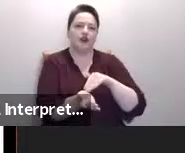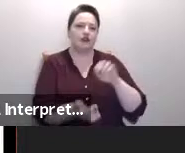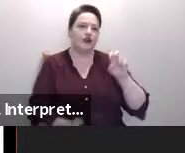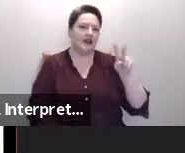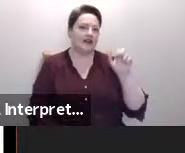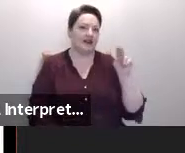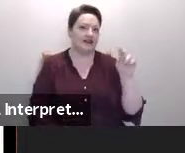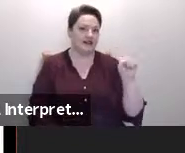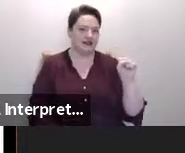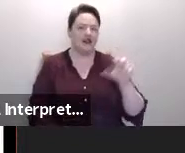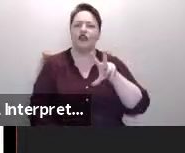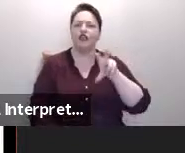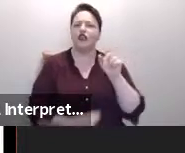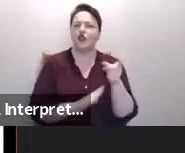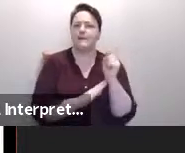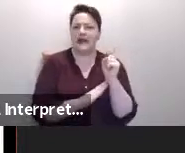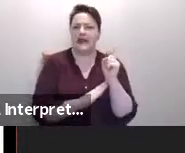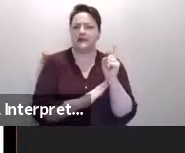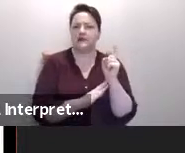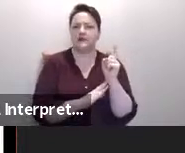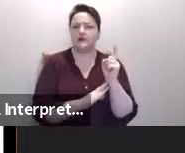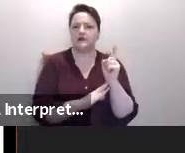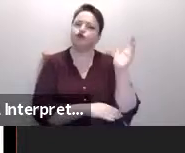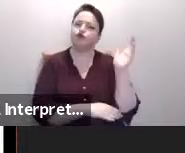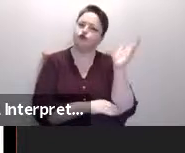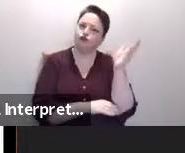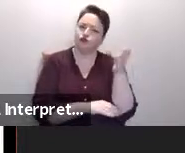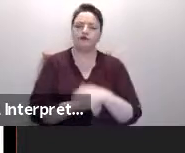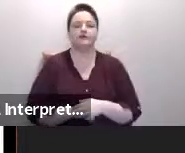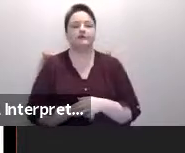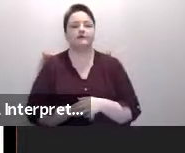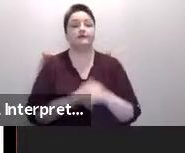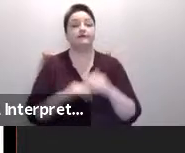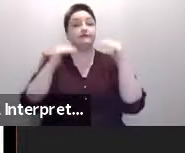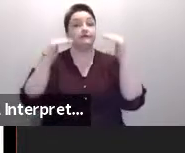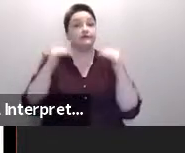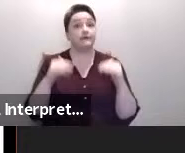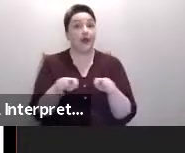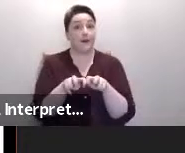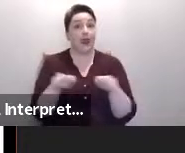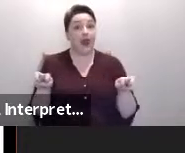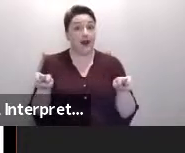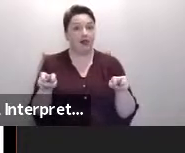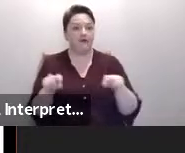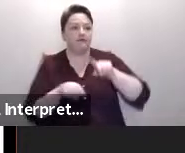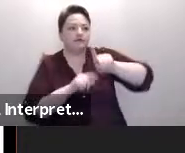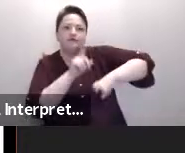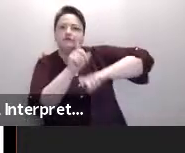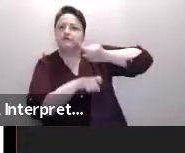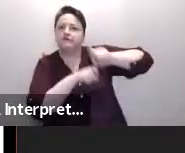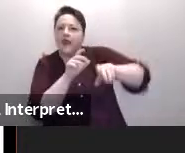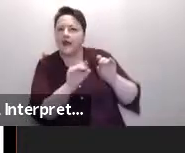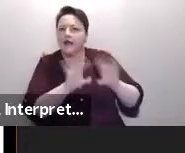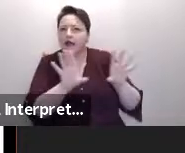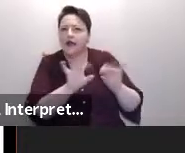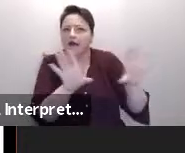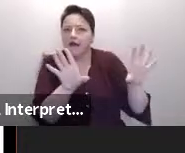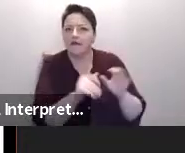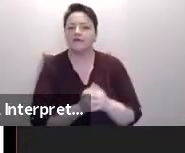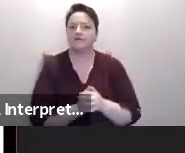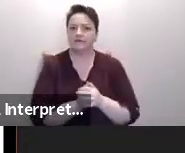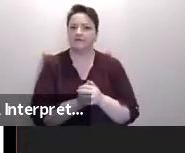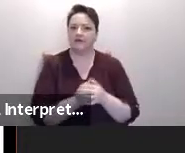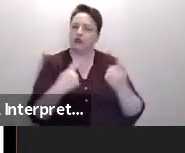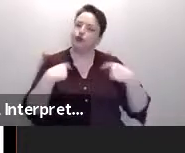minutes. The panel will be able to ask clarifying questions during